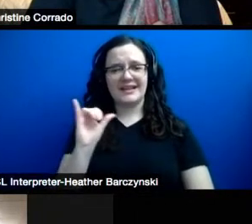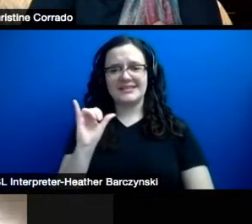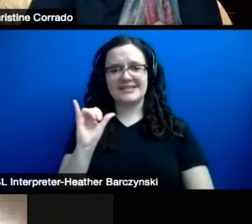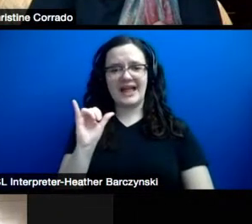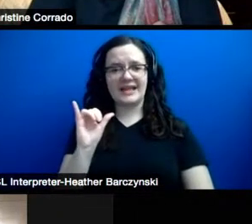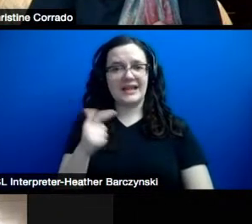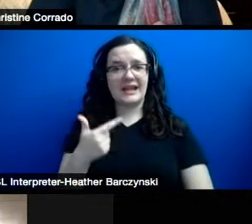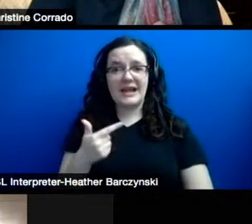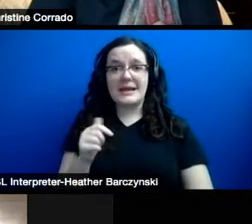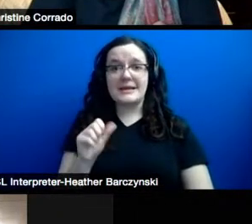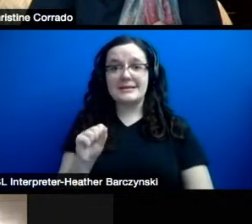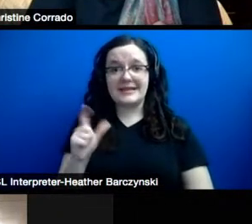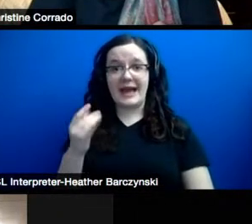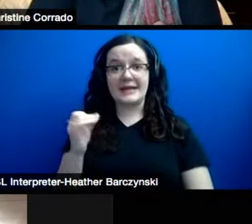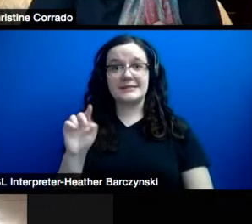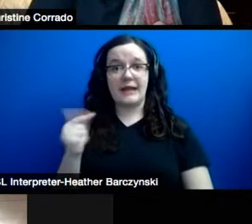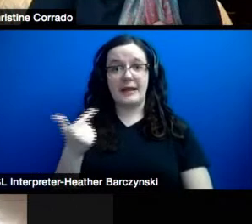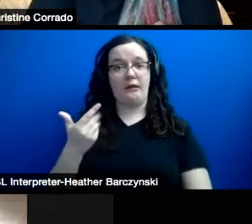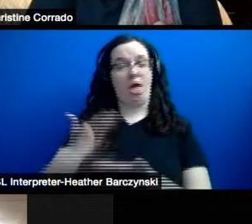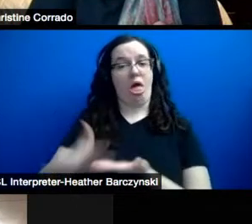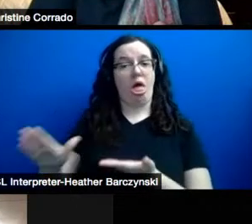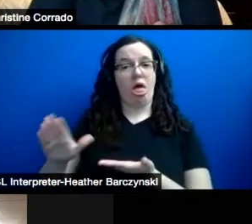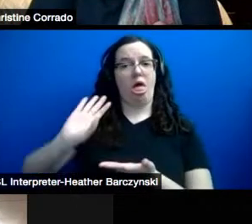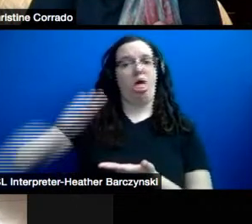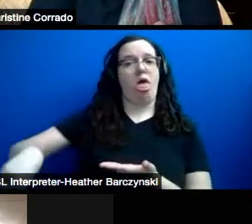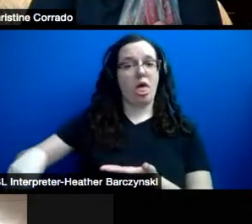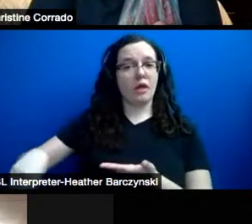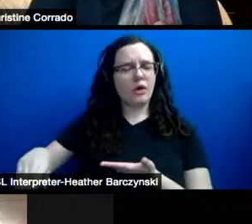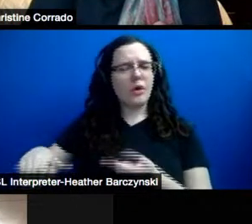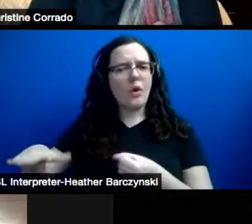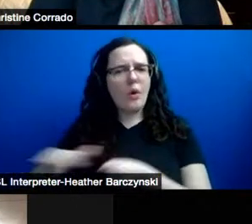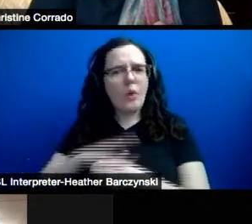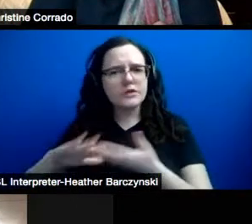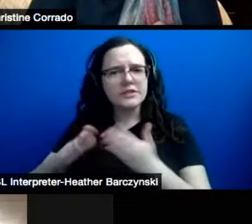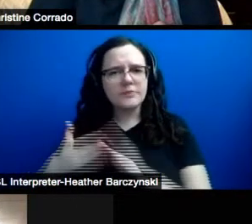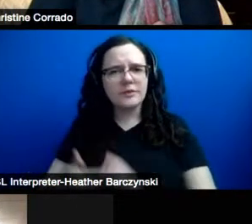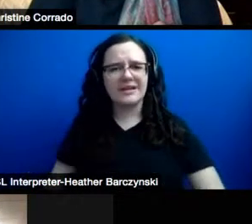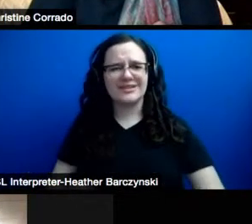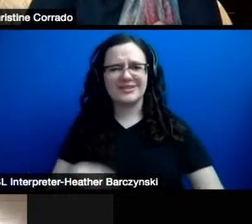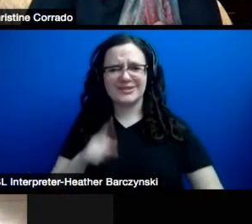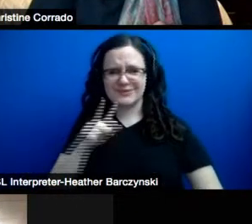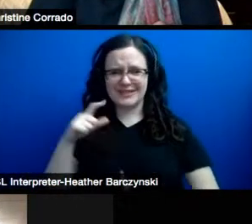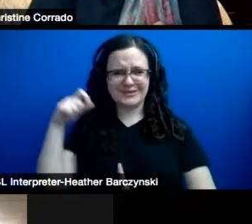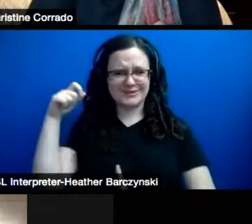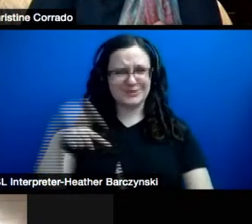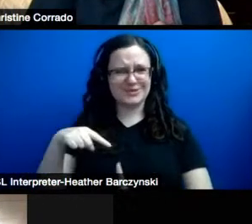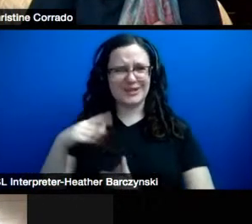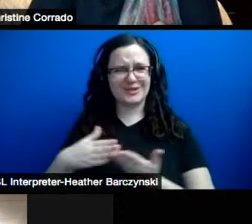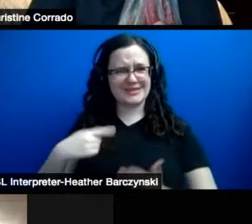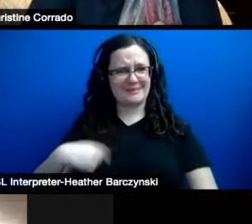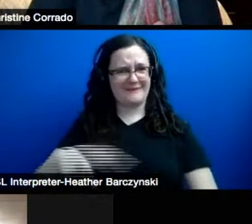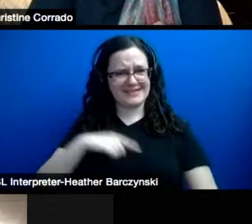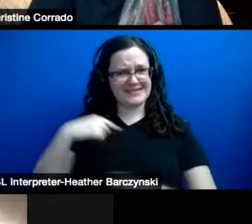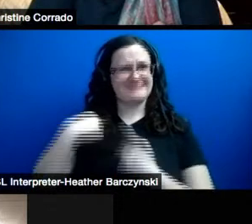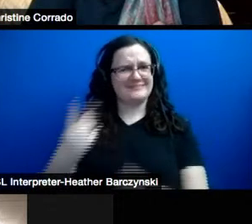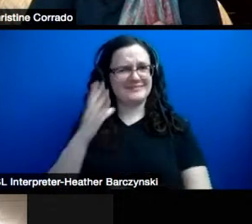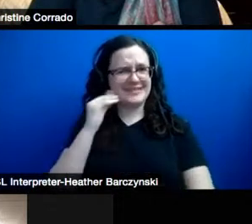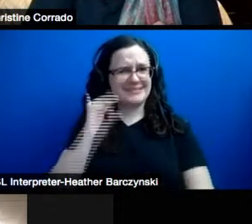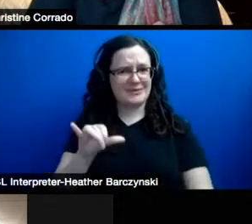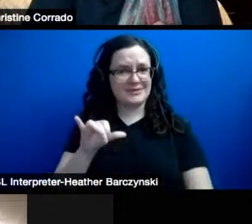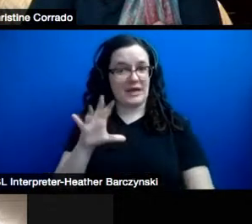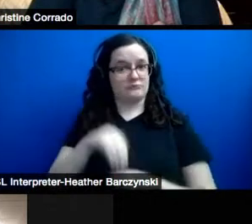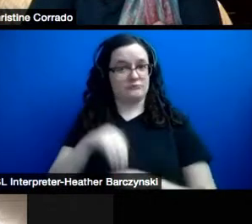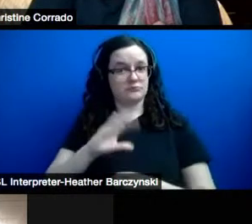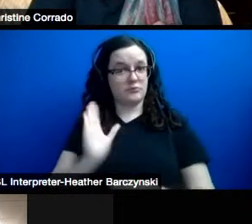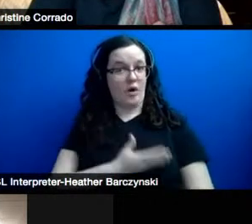an entire community and, you know, really triggering for some of us who have experienced that in our personal lives, I